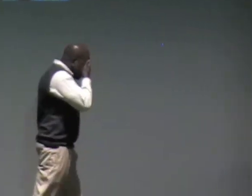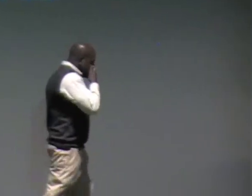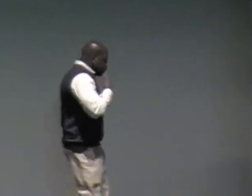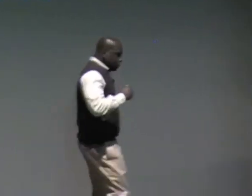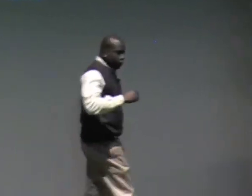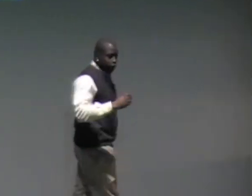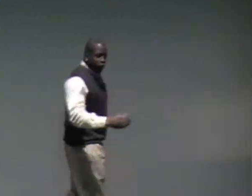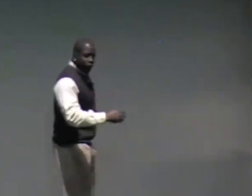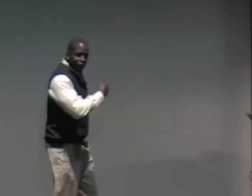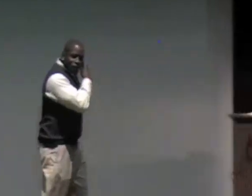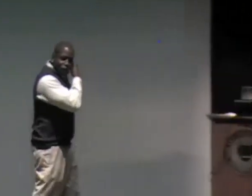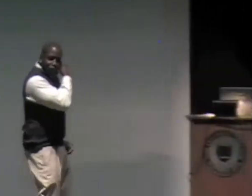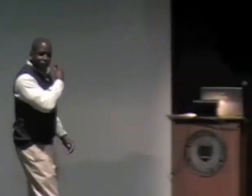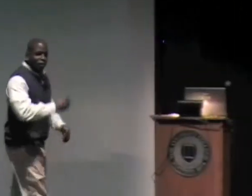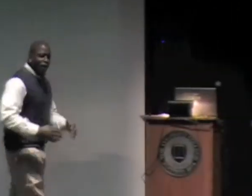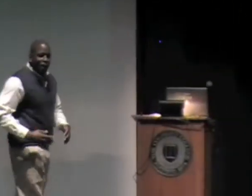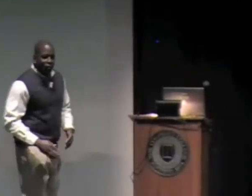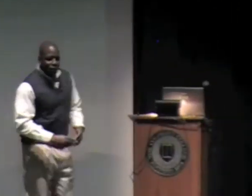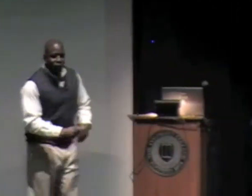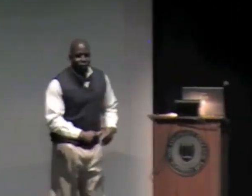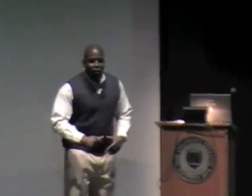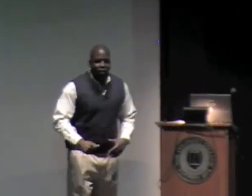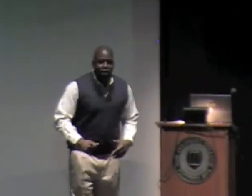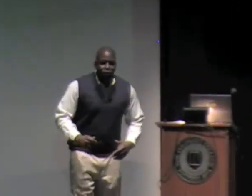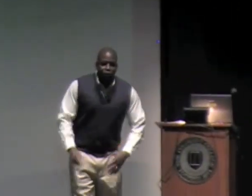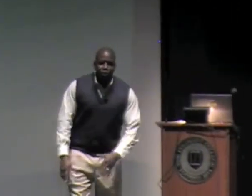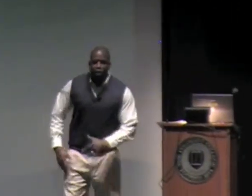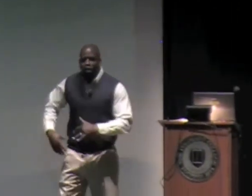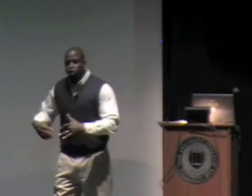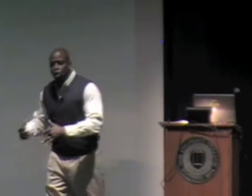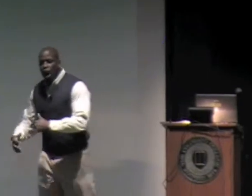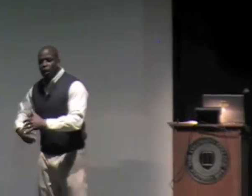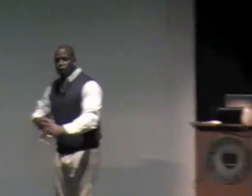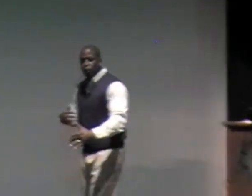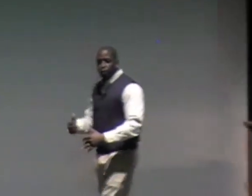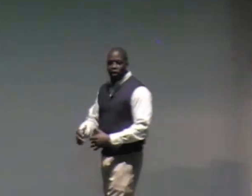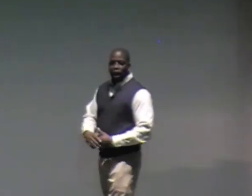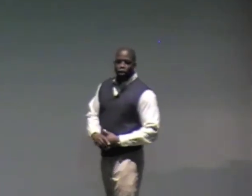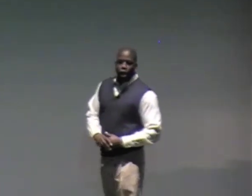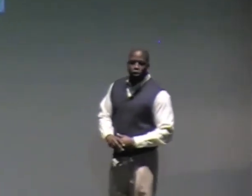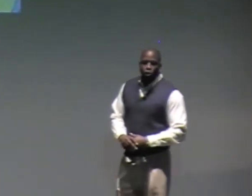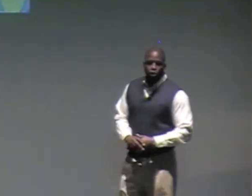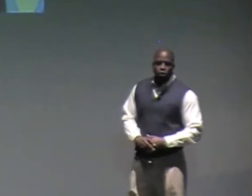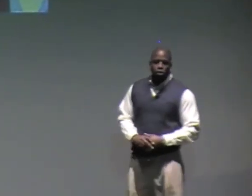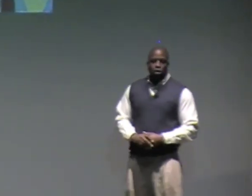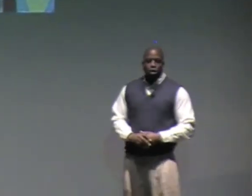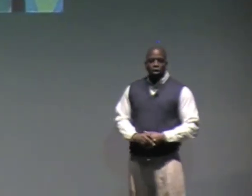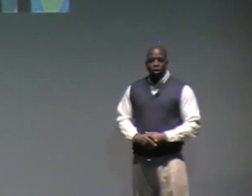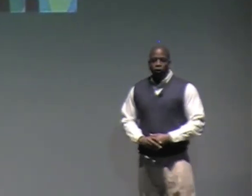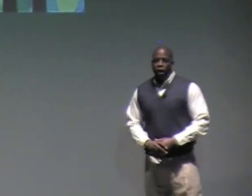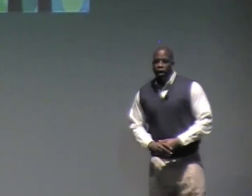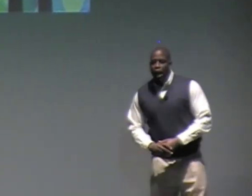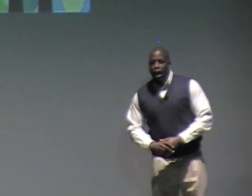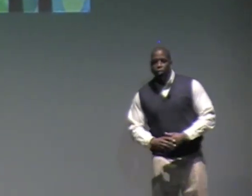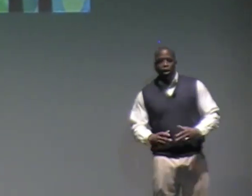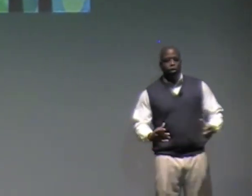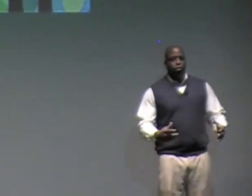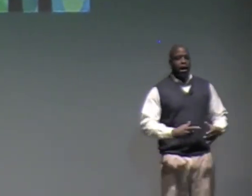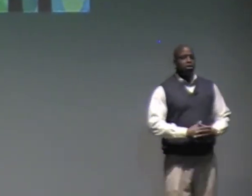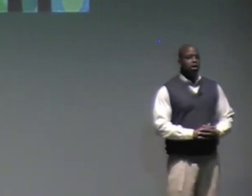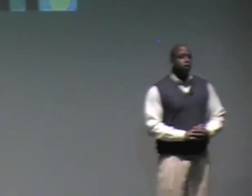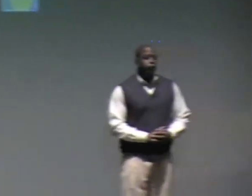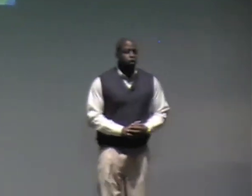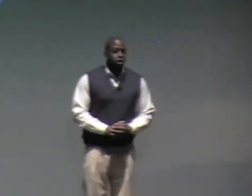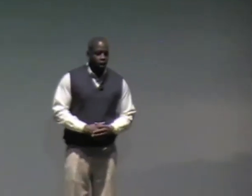LA. He walked like a racehorse. Soon he began to trot and sprint like a racehorse. The day came when he